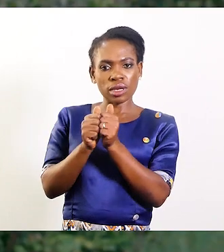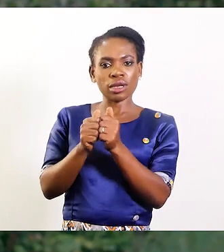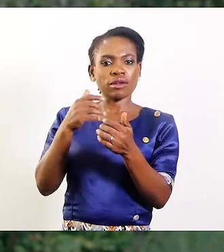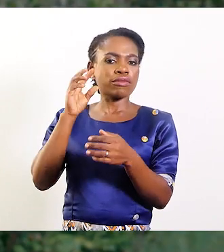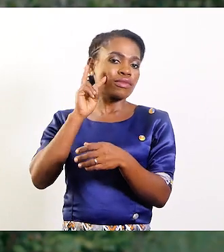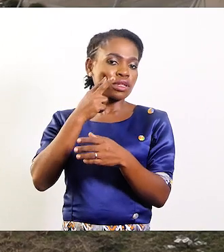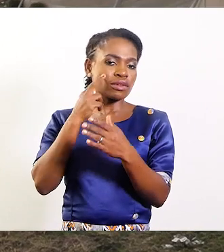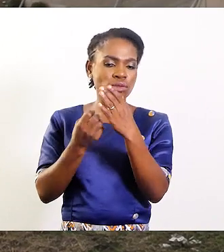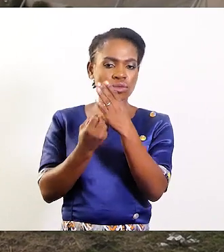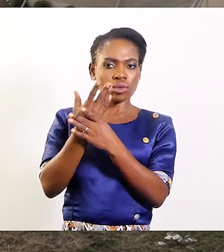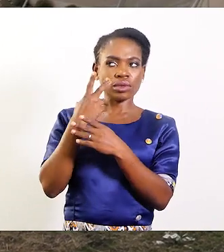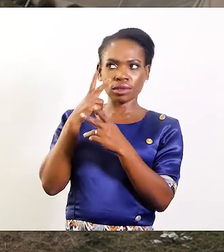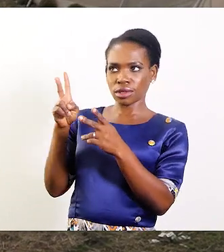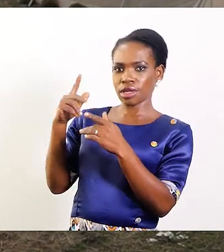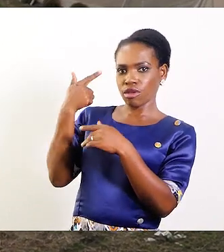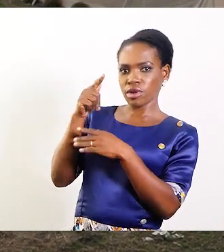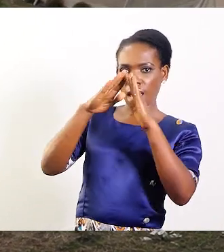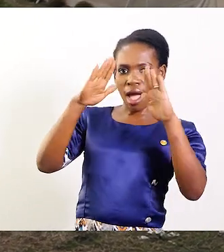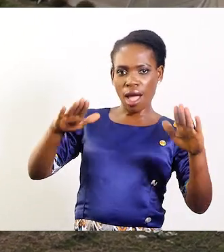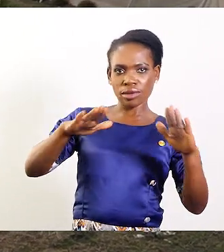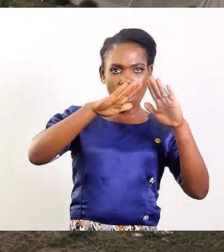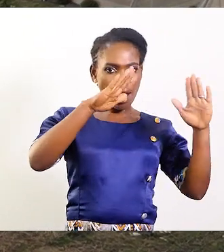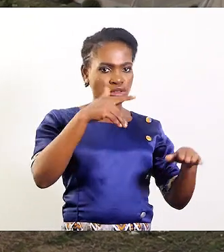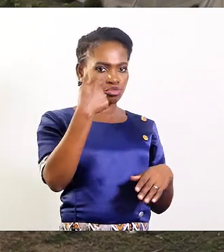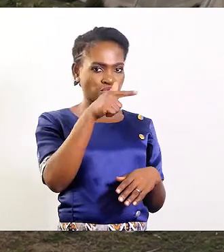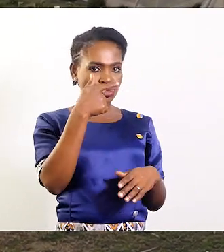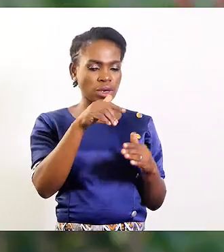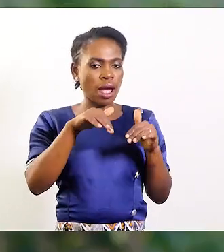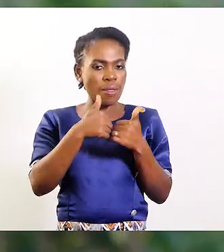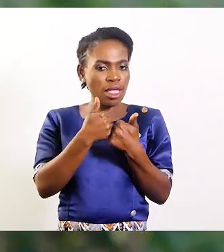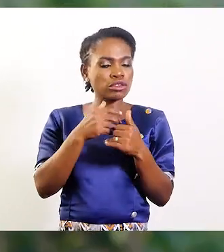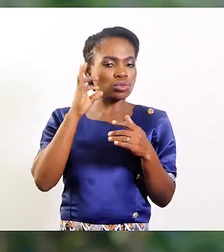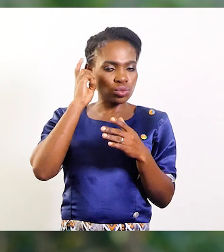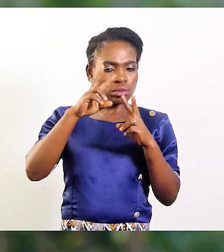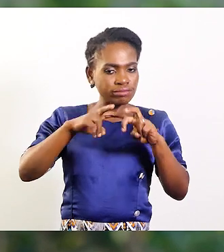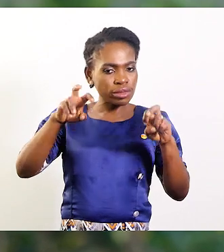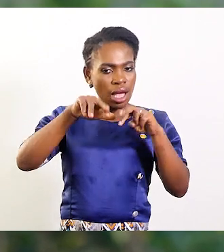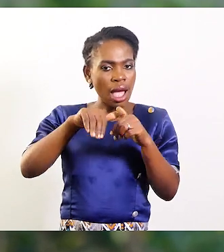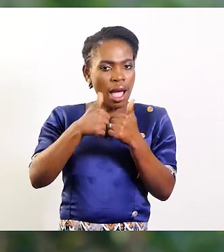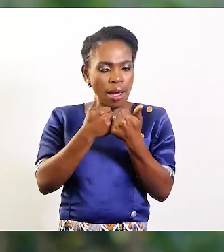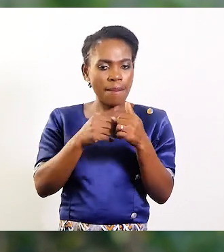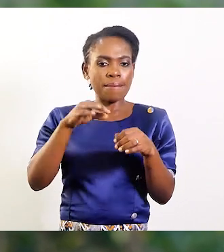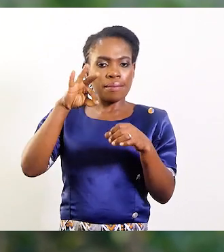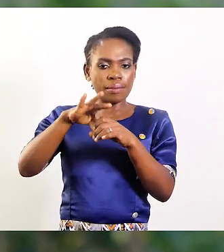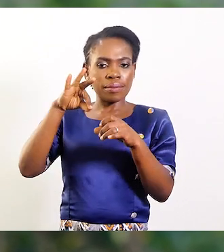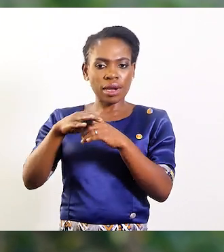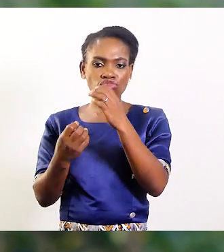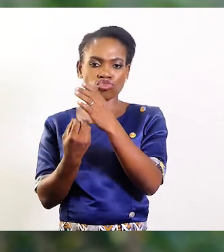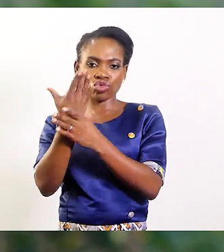such as behind me you can see the greenhouses. Very soon we'll be exploring how plants are cultivated under